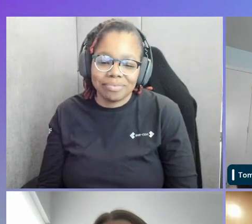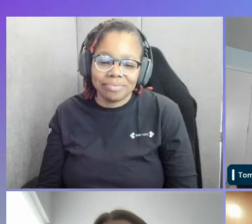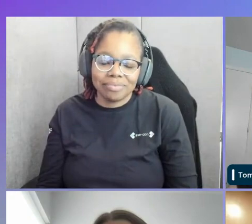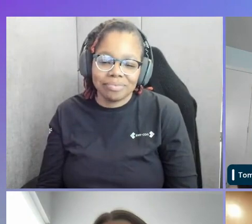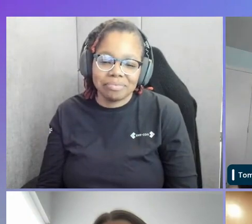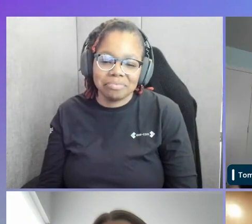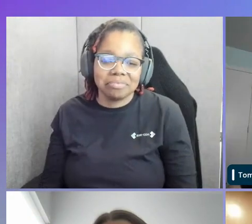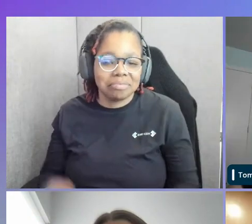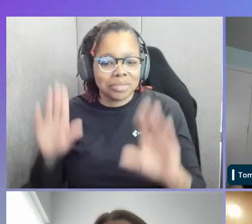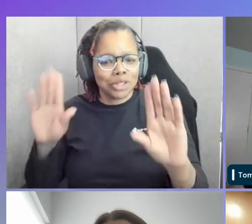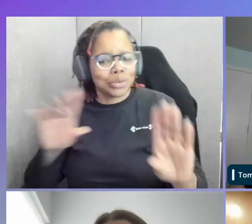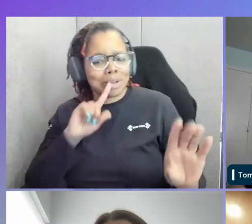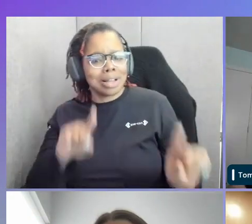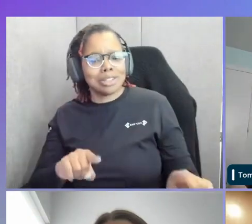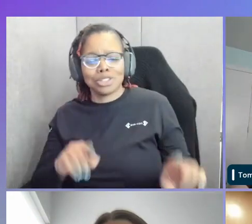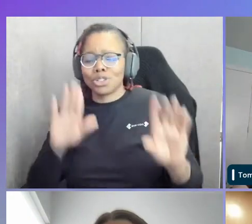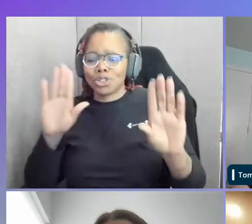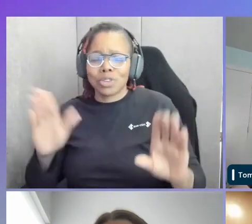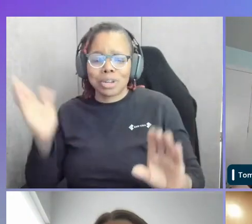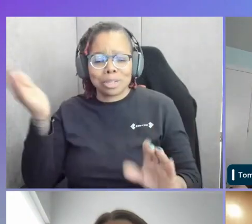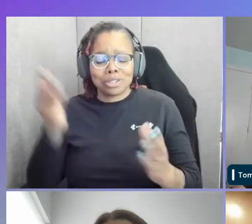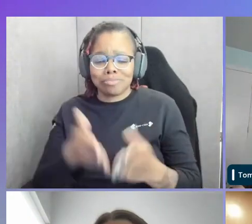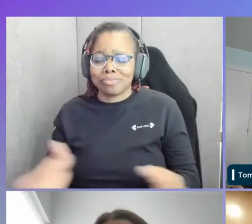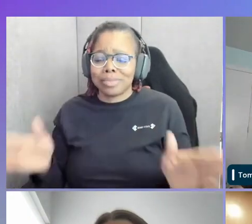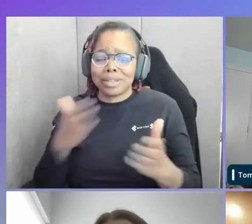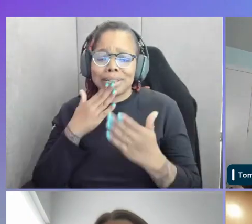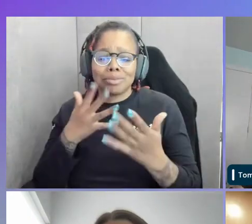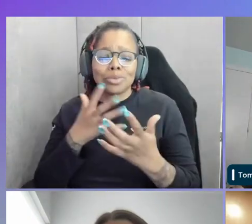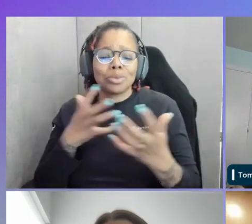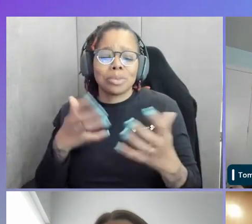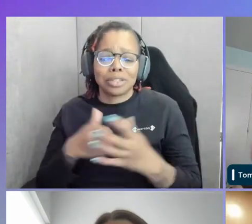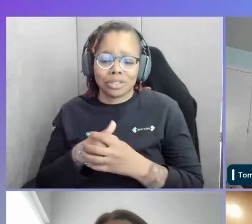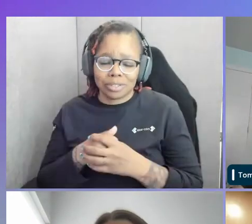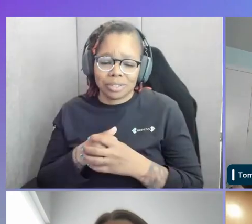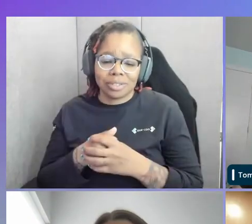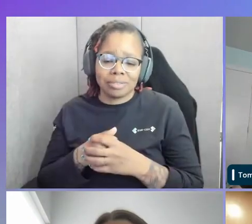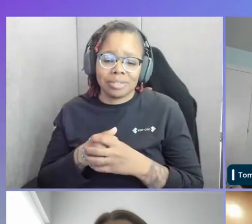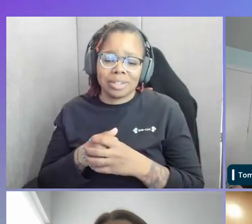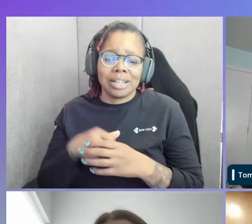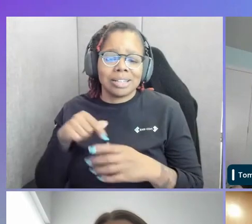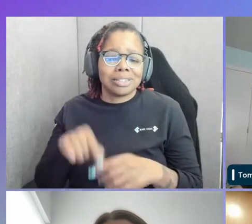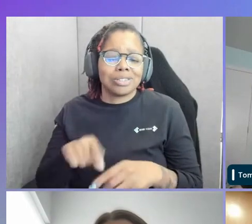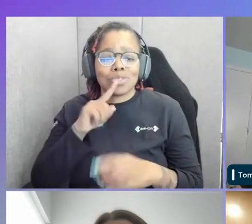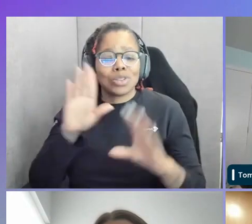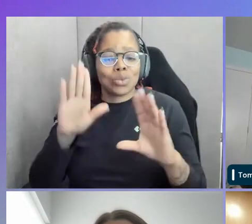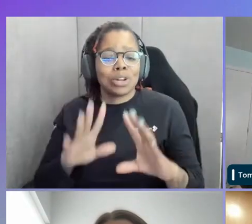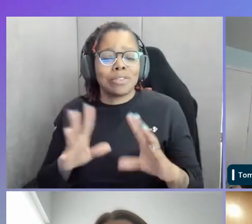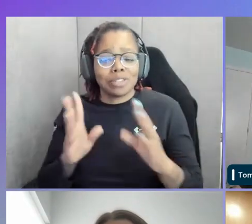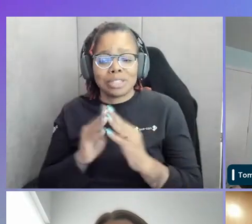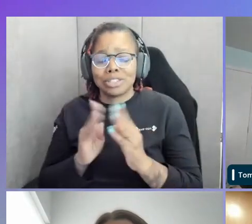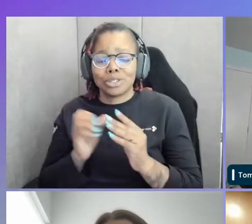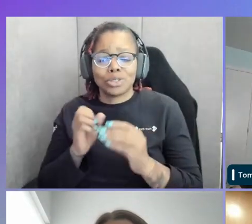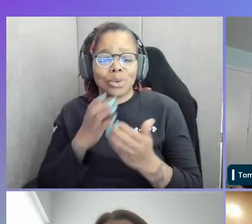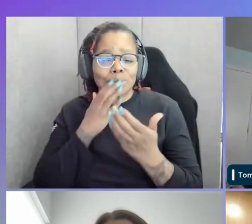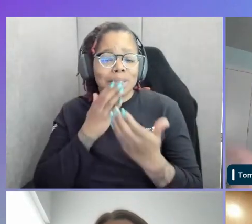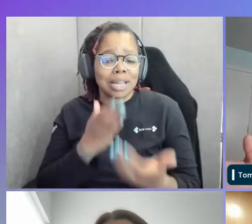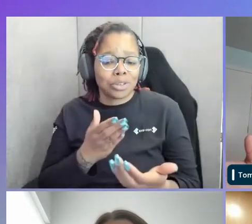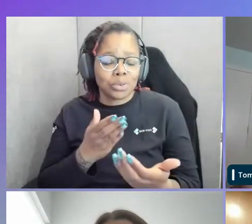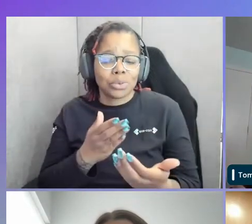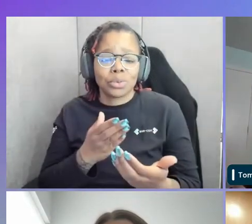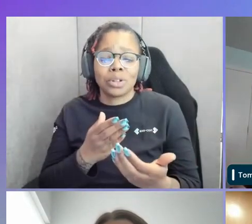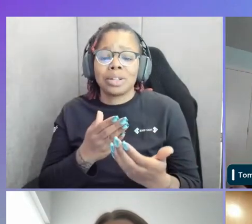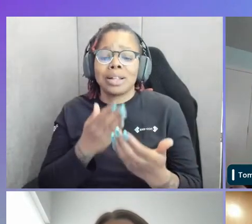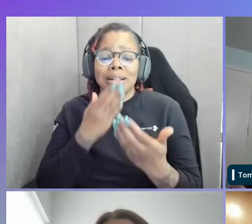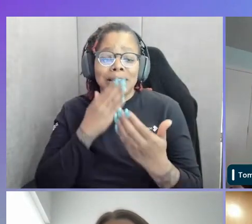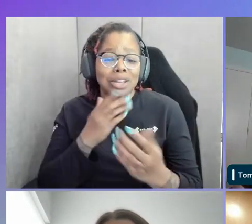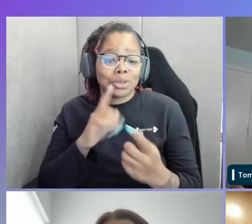Great answers and great presentation overall. Thank you so much. This is a wonderful session. So thank you. Thank you to